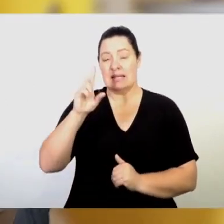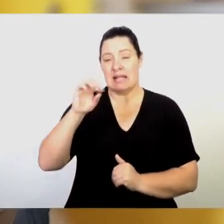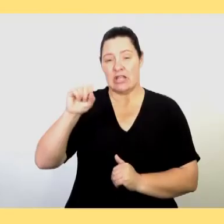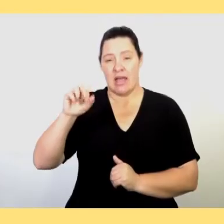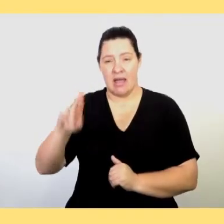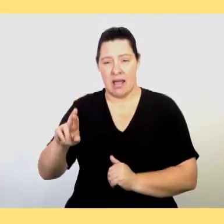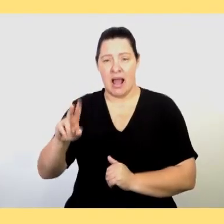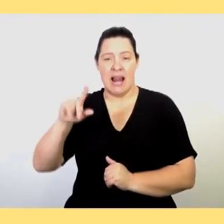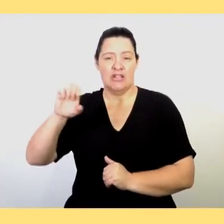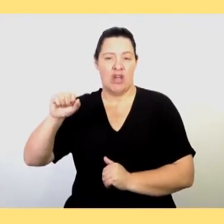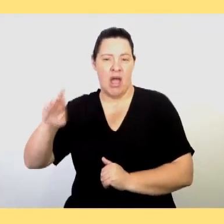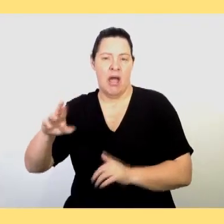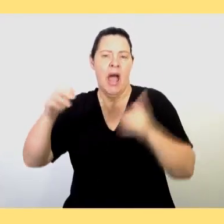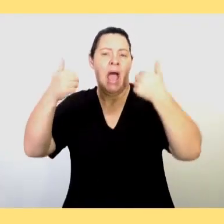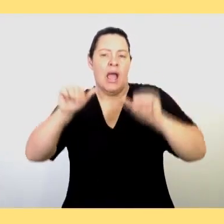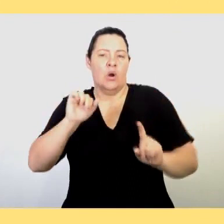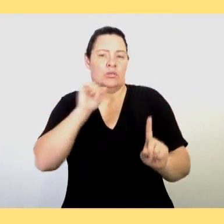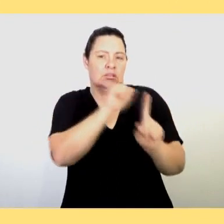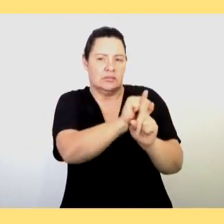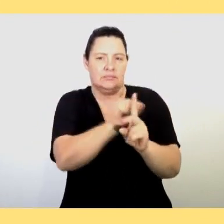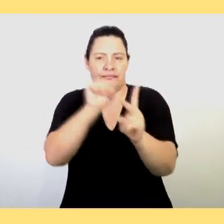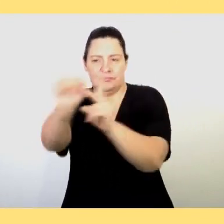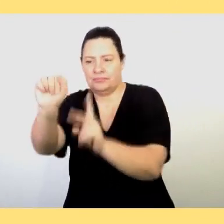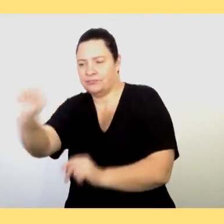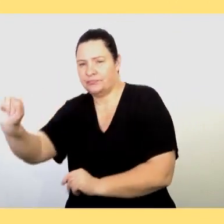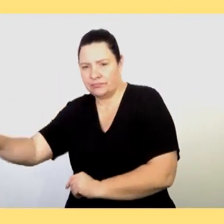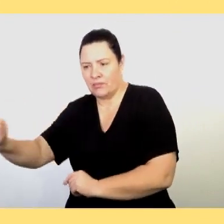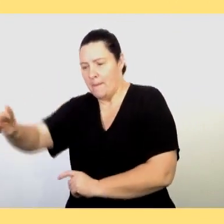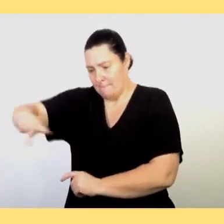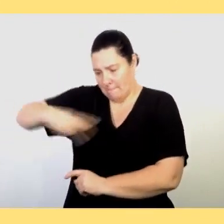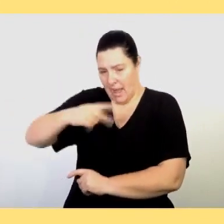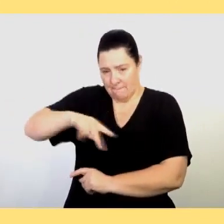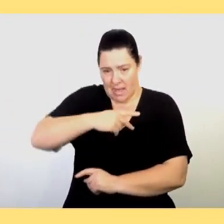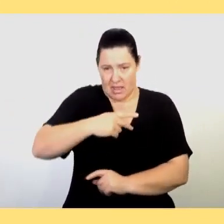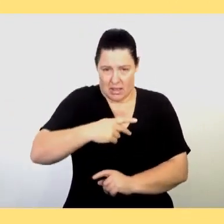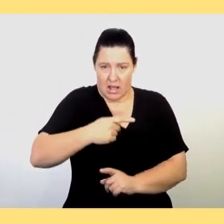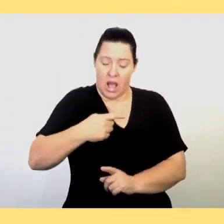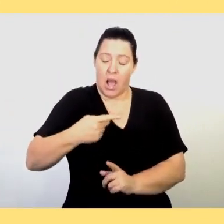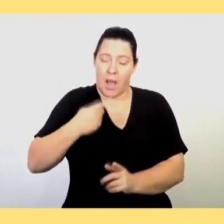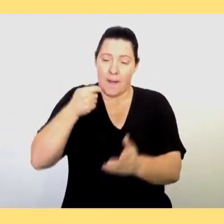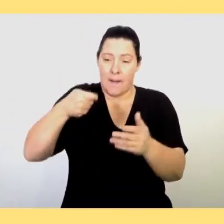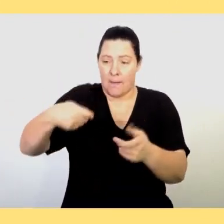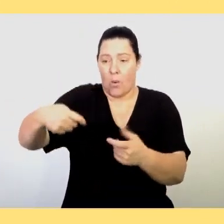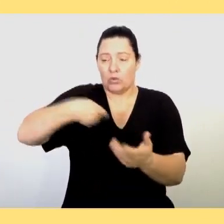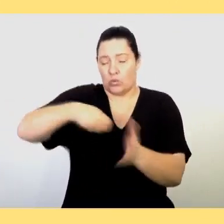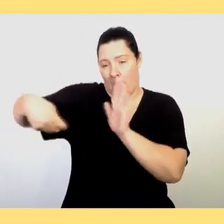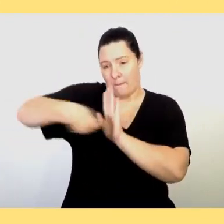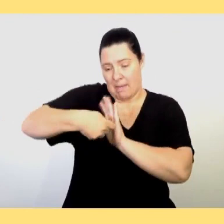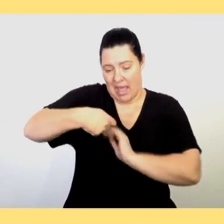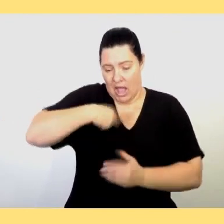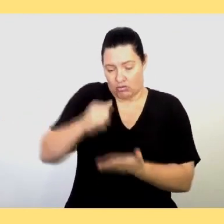ledger, an account is opened in the name of each debtor. So each debtor is going to have an account opened in their